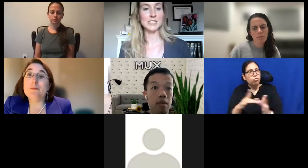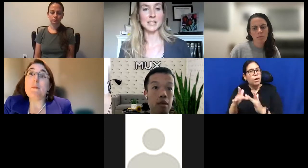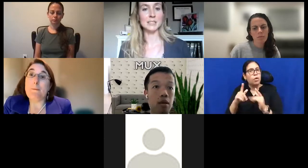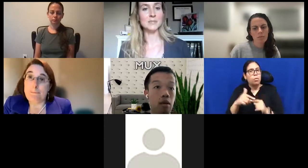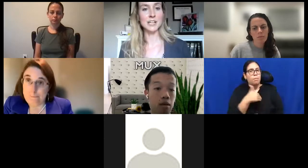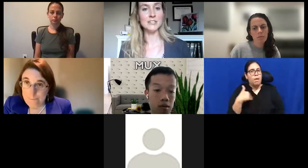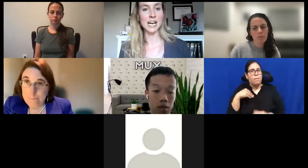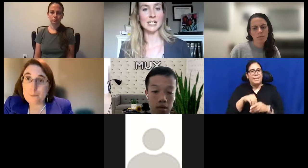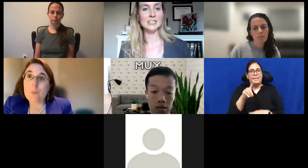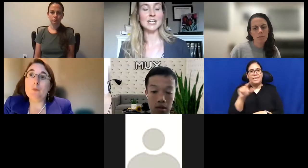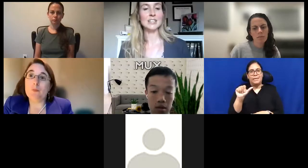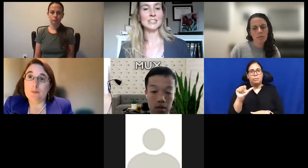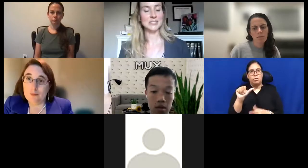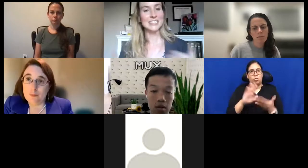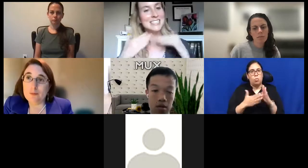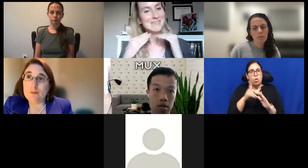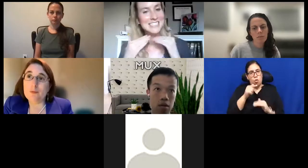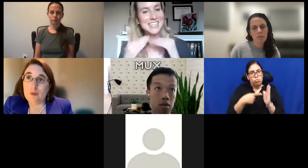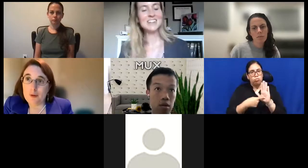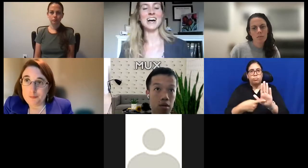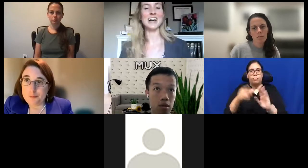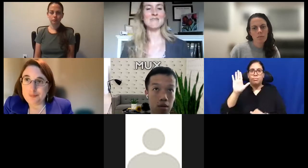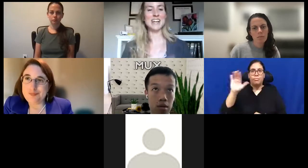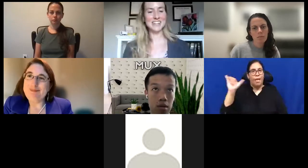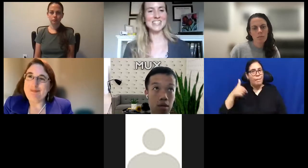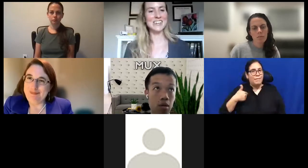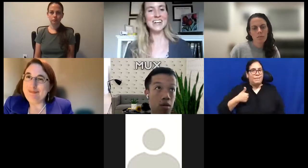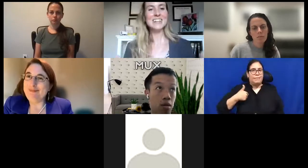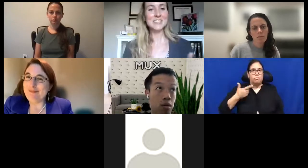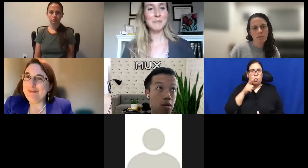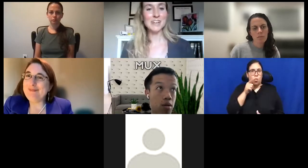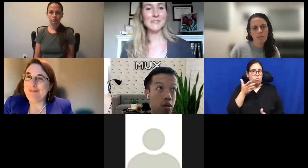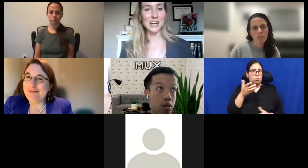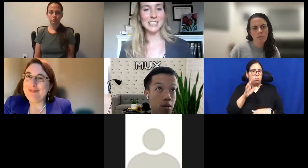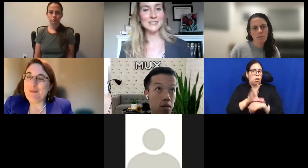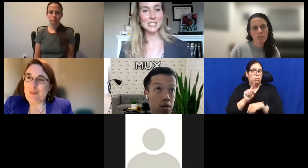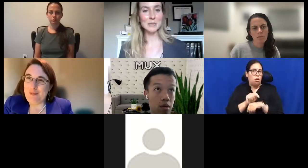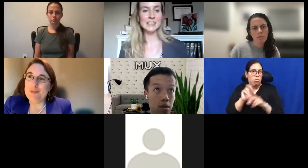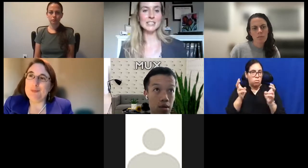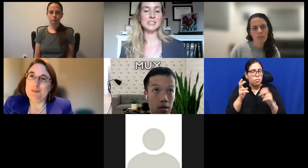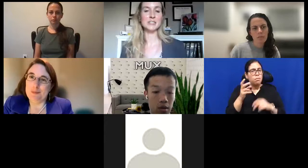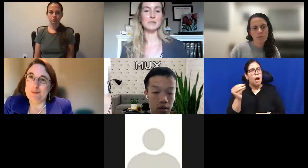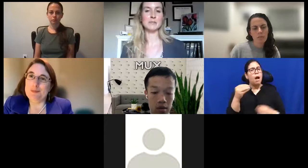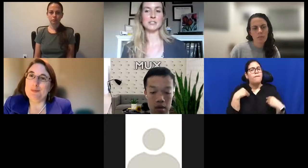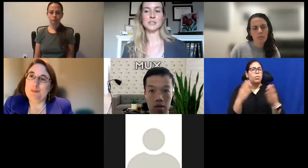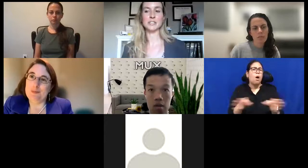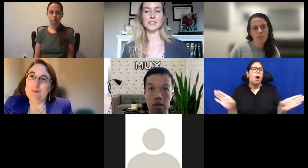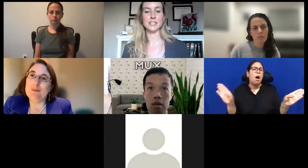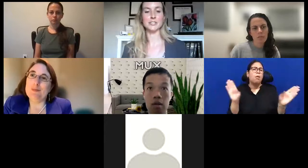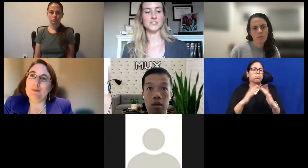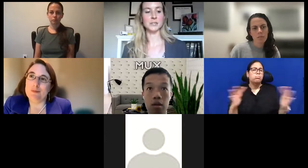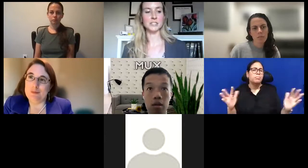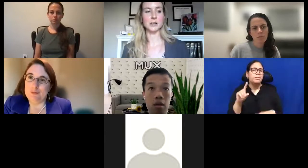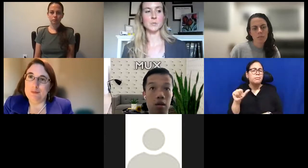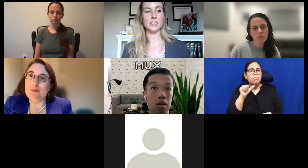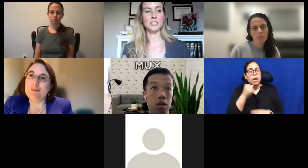who have presented themselves as consultants like myself, but also with a wide variety of disabilities, because you want to make sure that you're